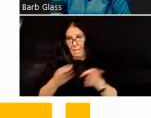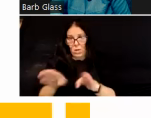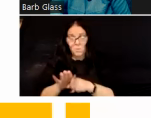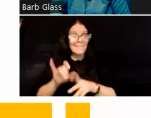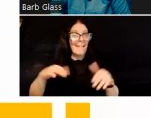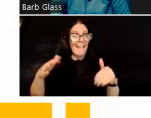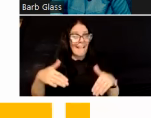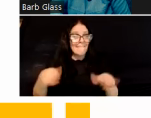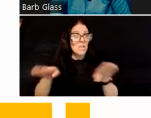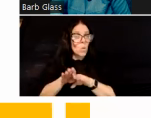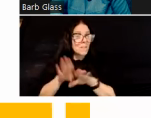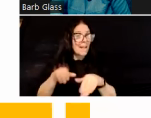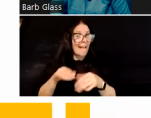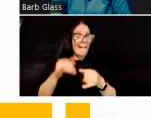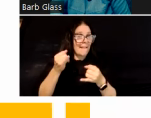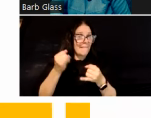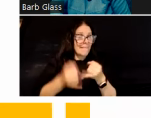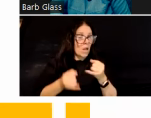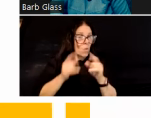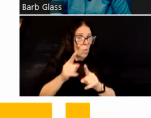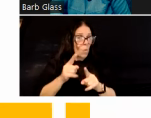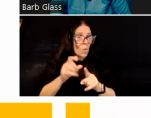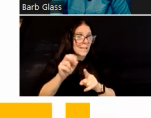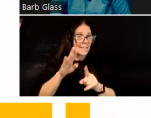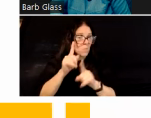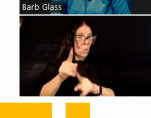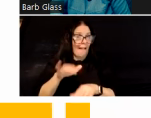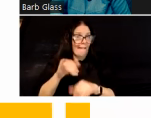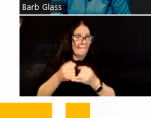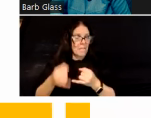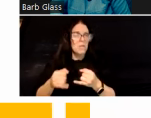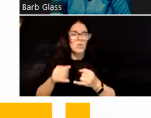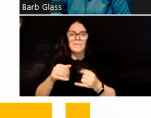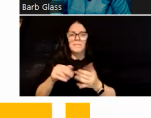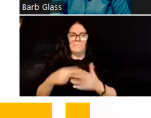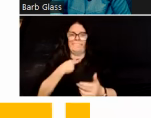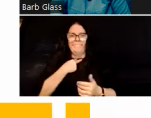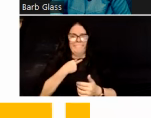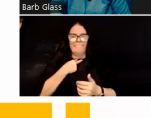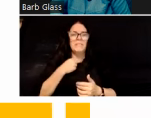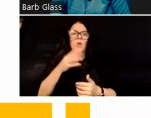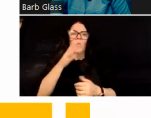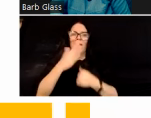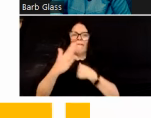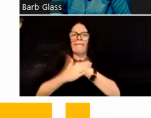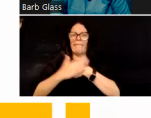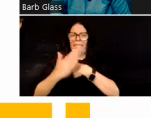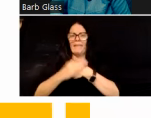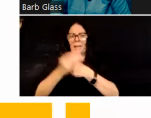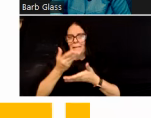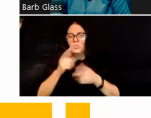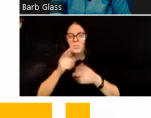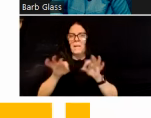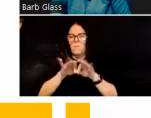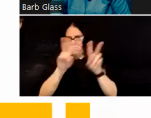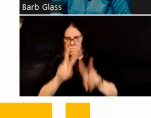closed or finalized a sub goal or a goal, you won't be able to close the file. It will give you a message, but just go through and